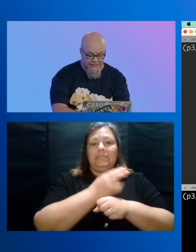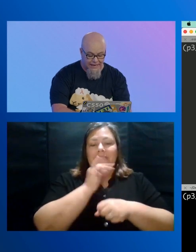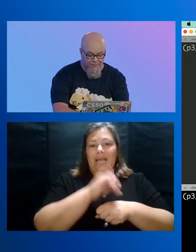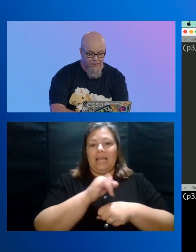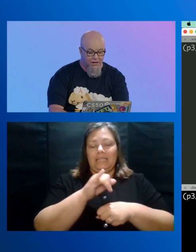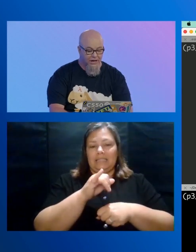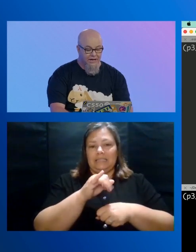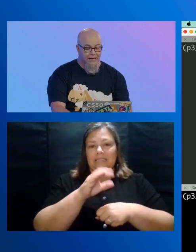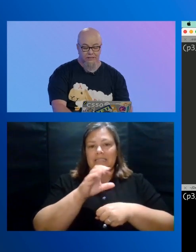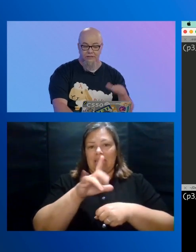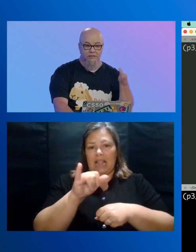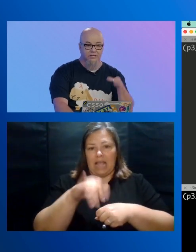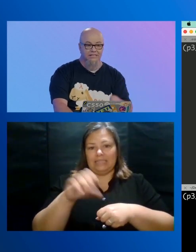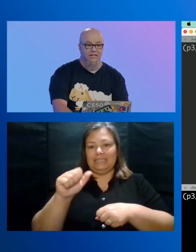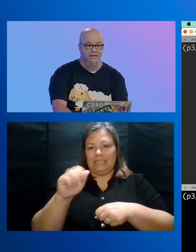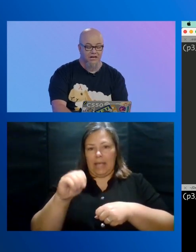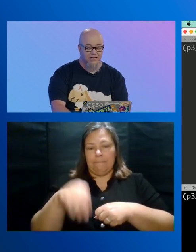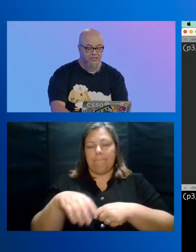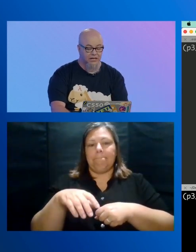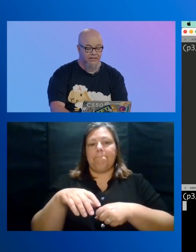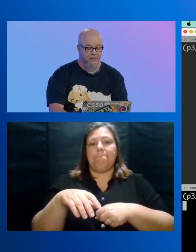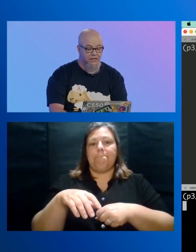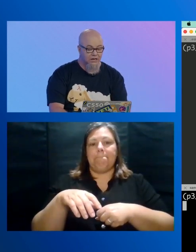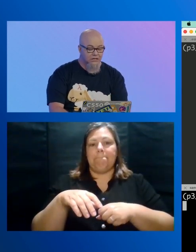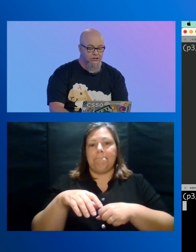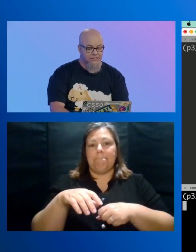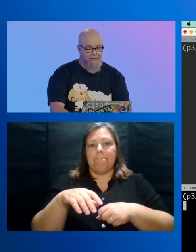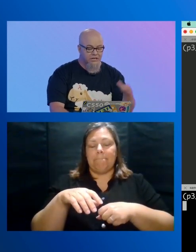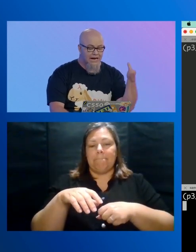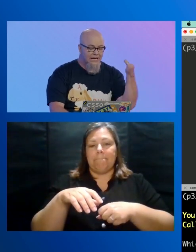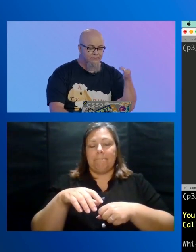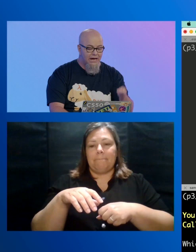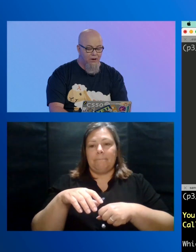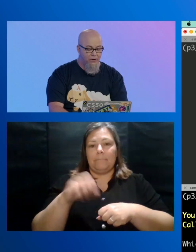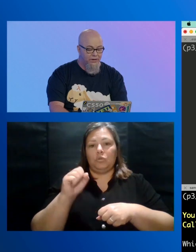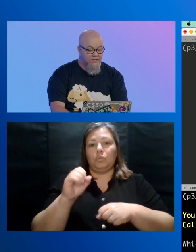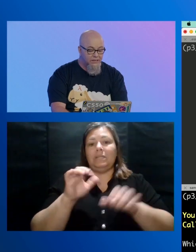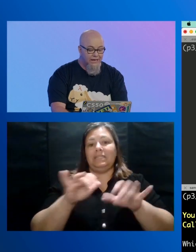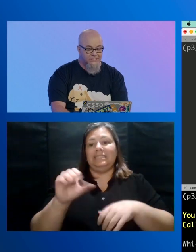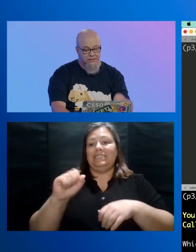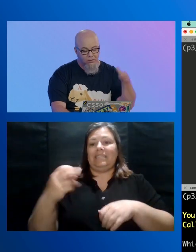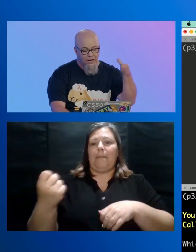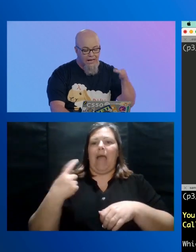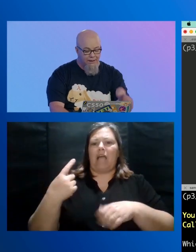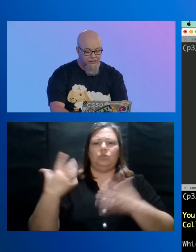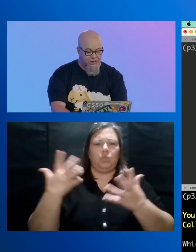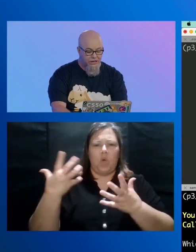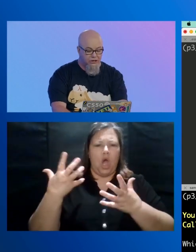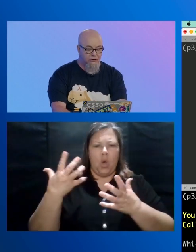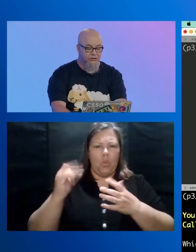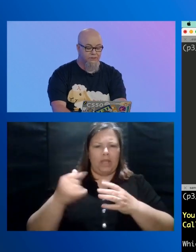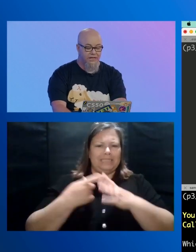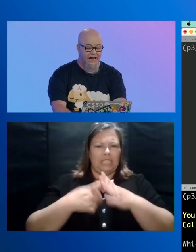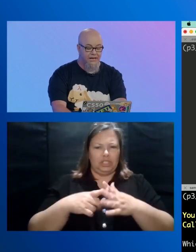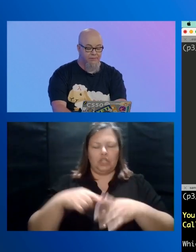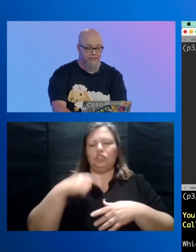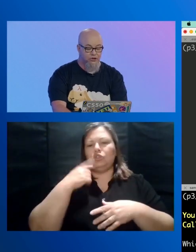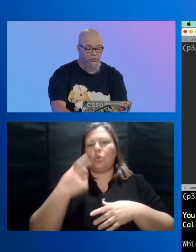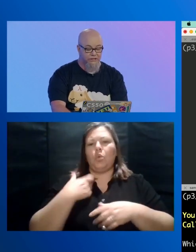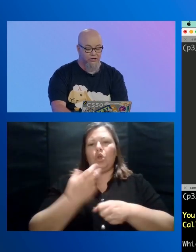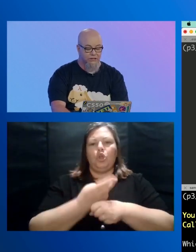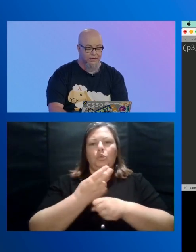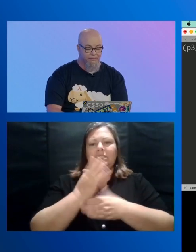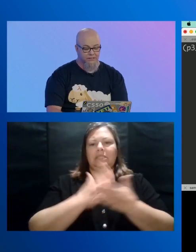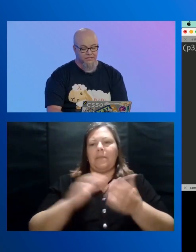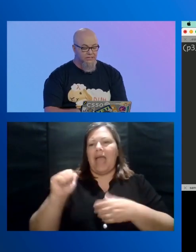say SAM init, and that's initialize. So Sam's going to ask me, hey, what are we initializing? Well, I'm just going to use some of the AWS